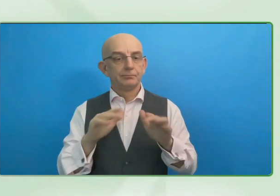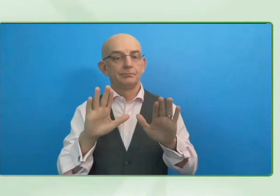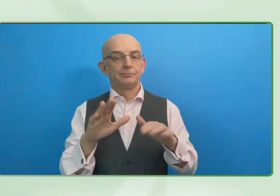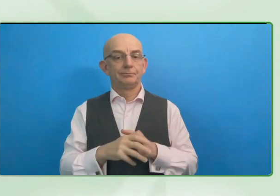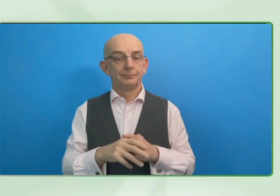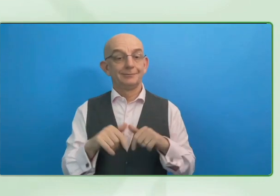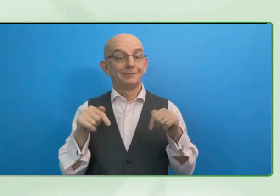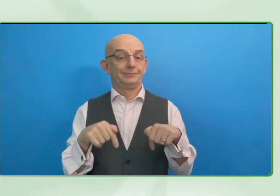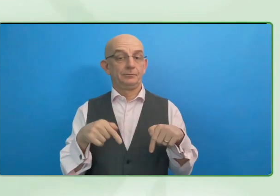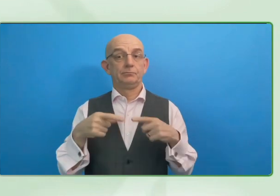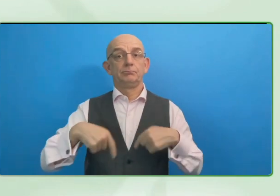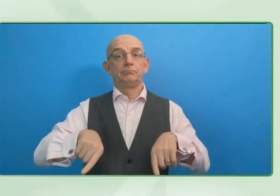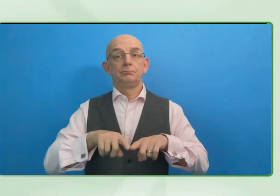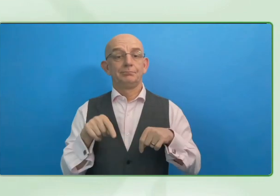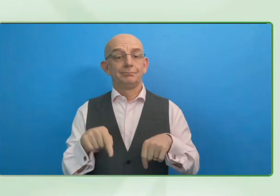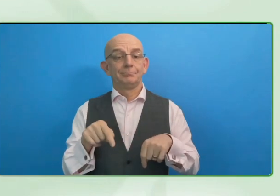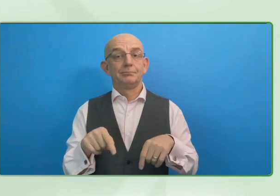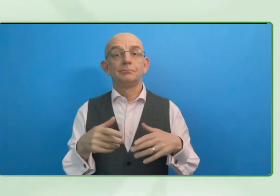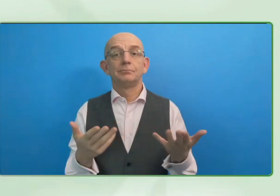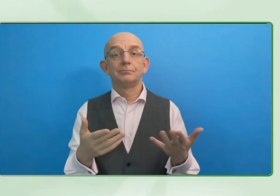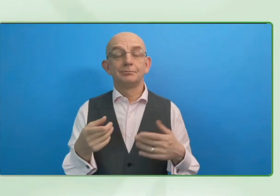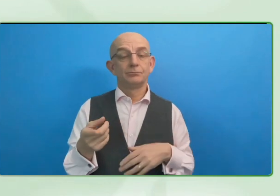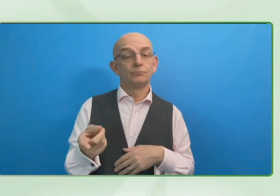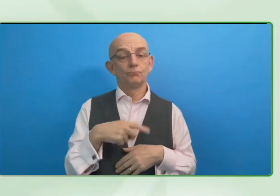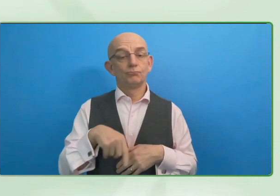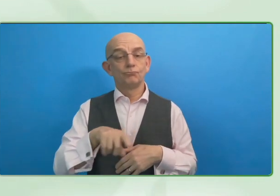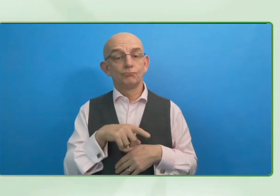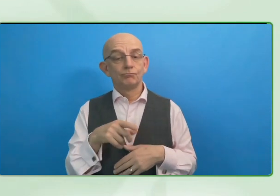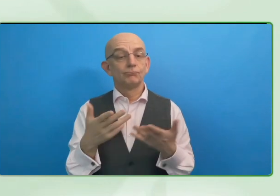have, wait, say that again.